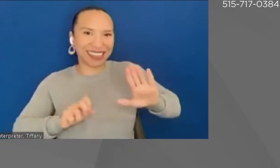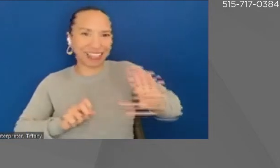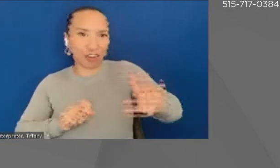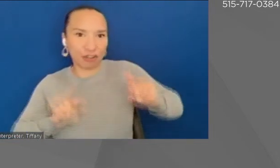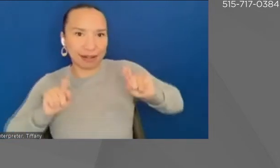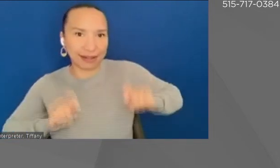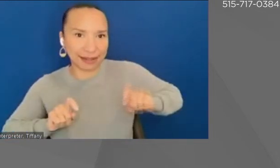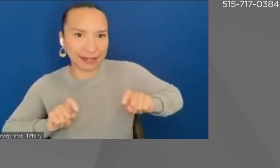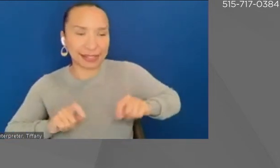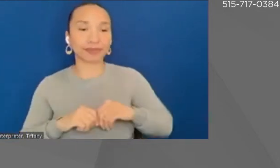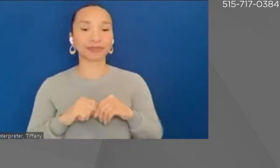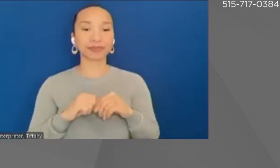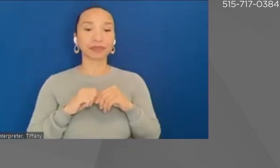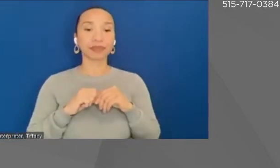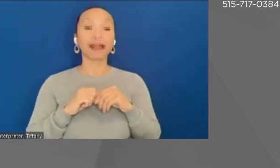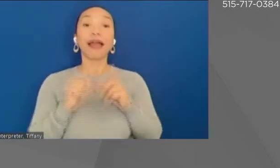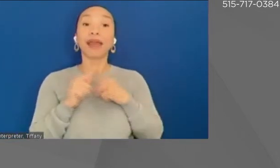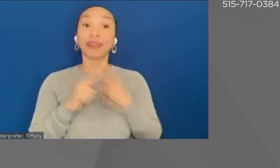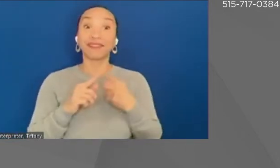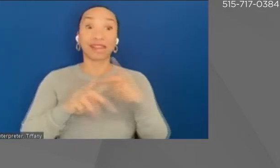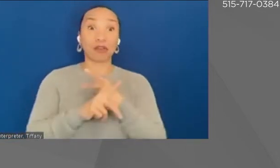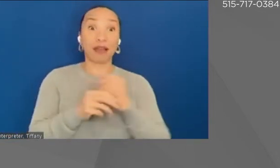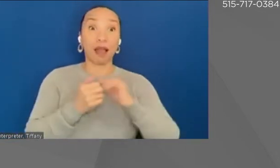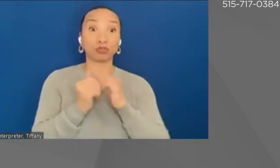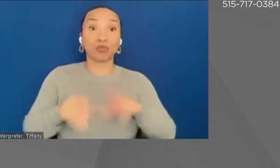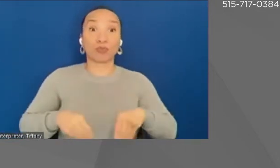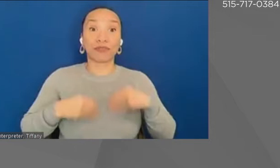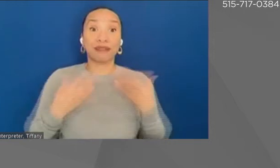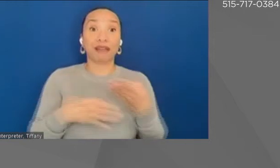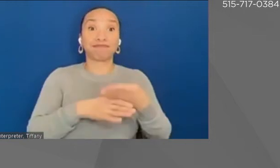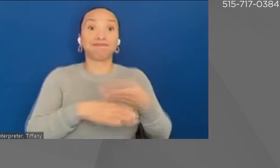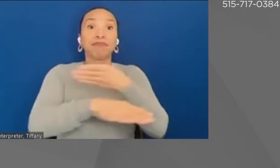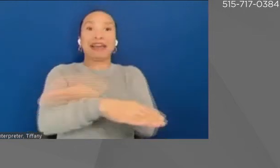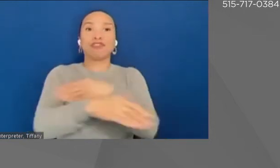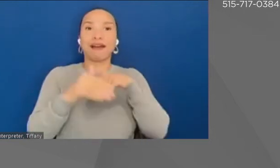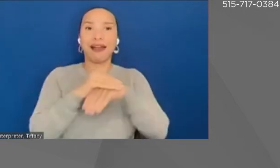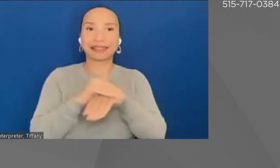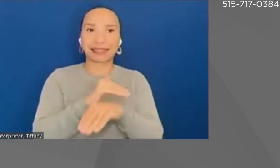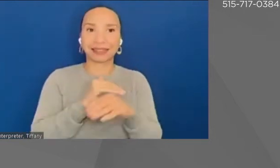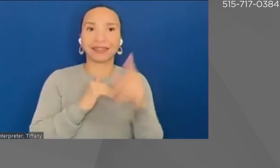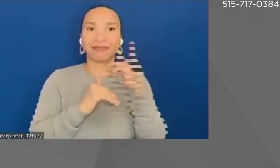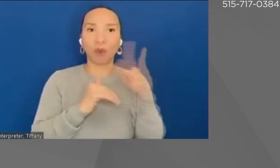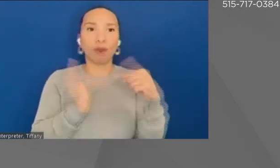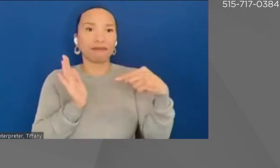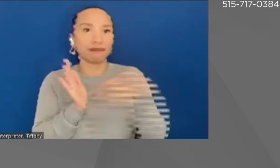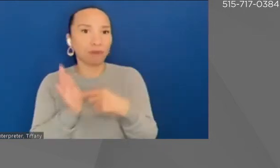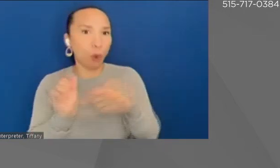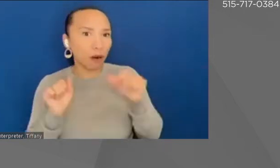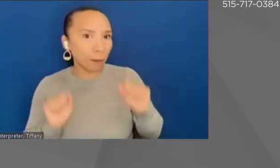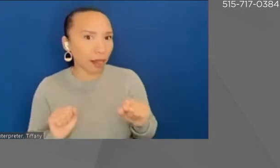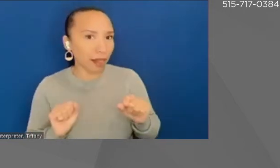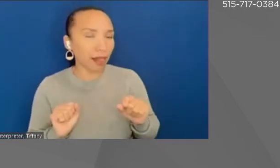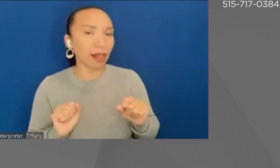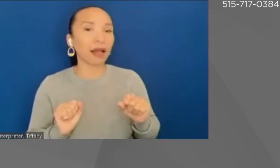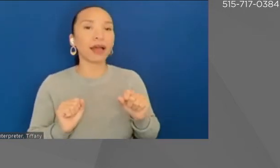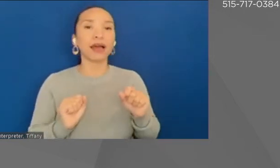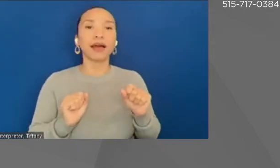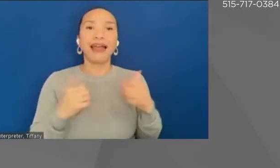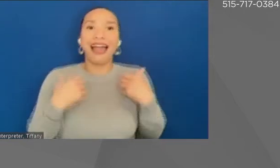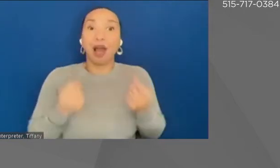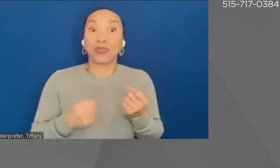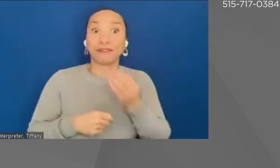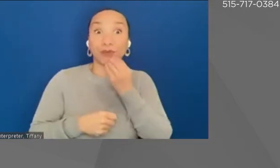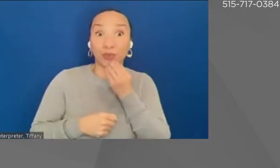for there to be access and better access to healthy and affordable food, and then also working alongside with a retailer or a